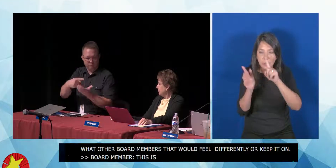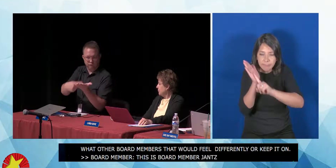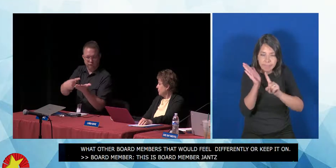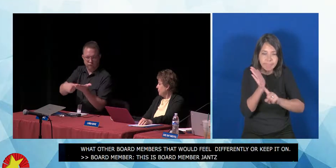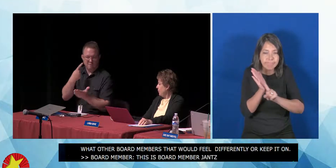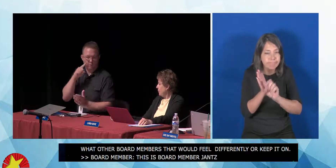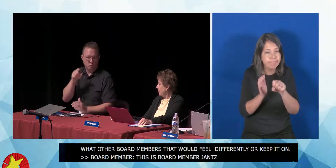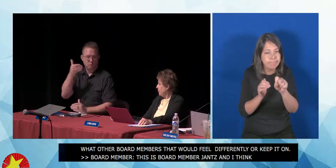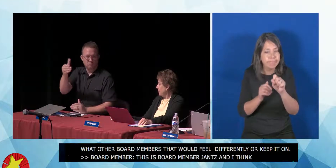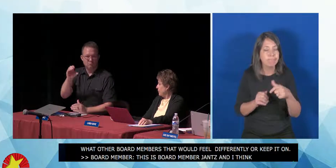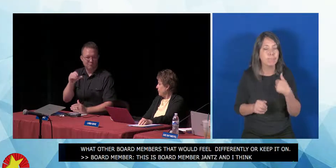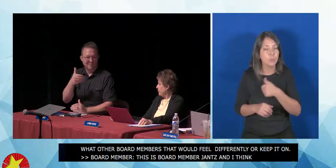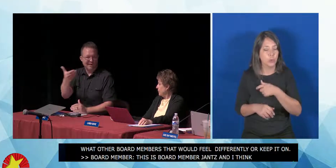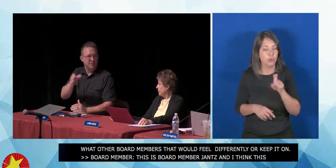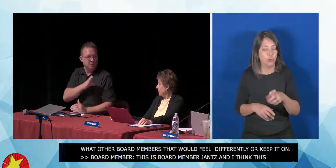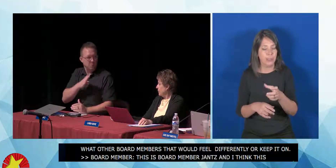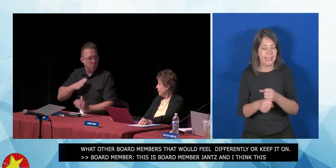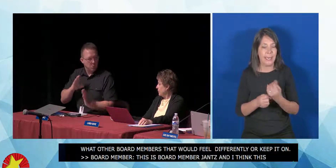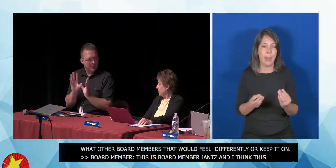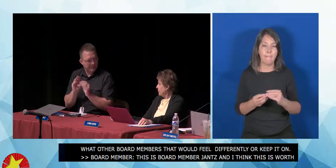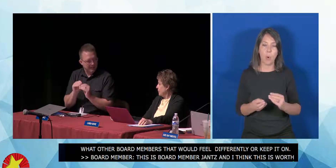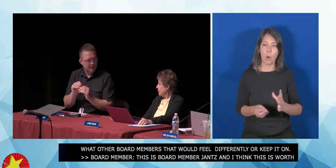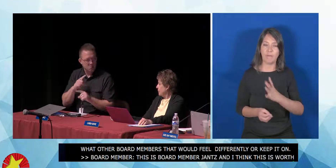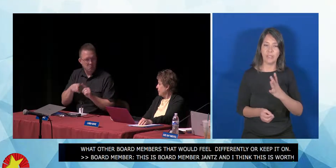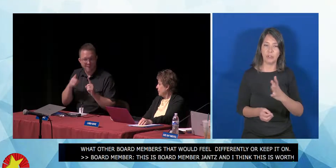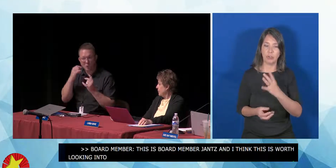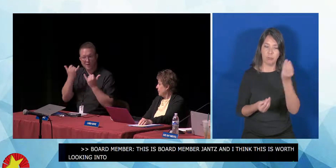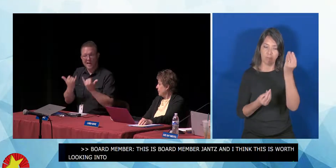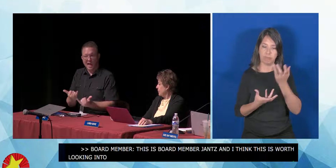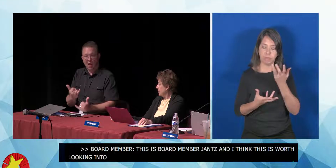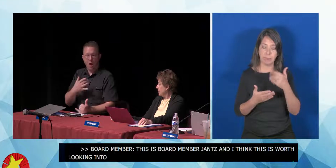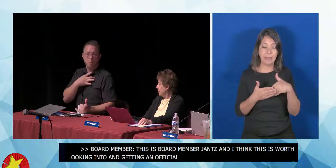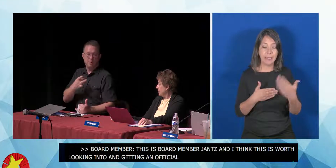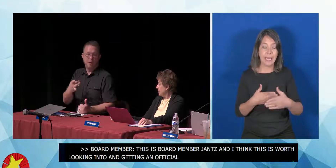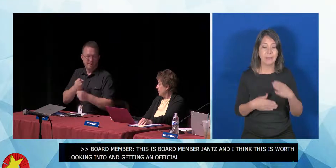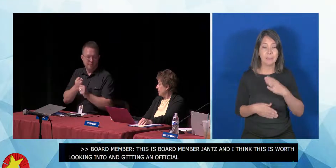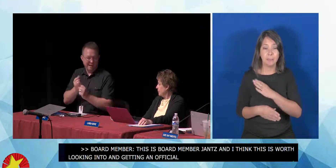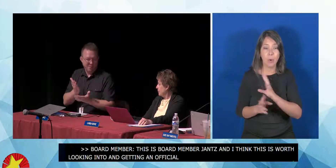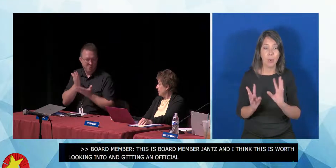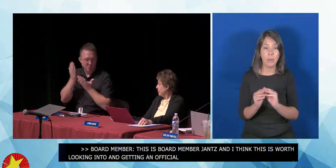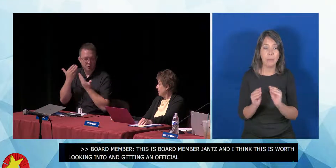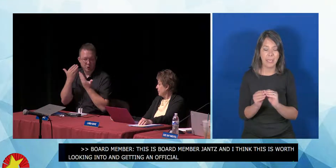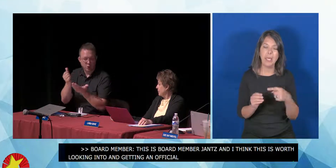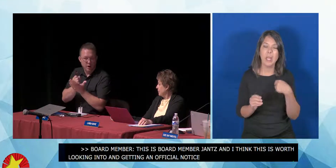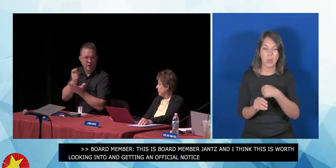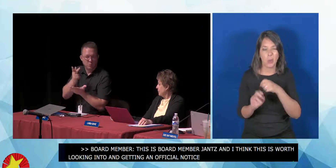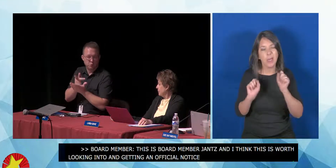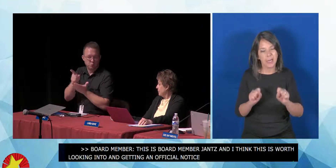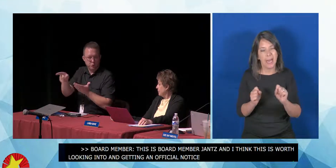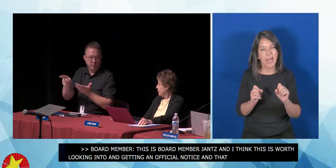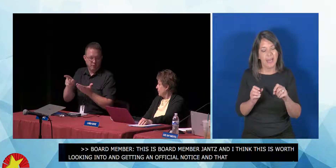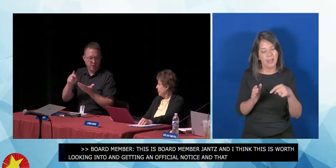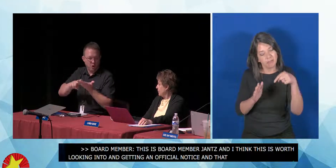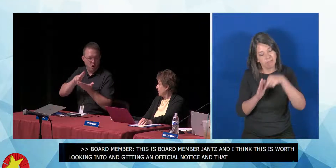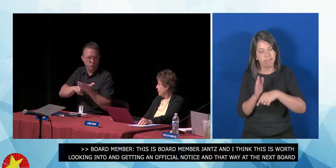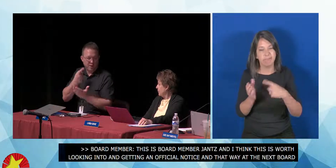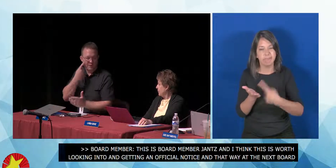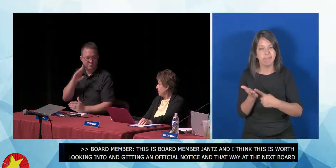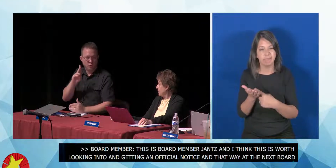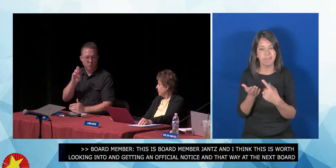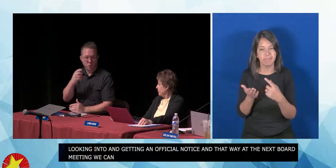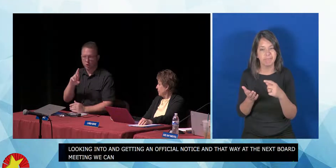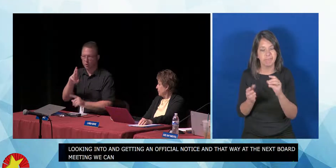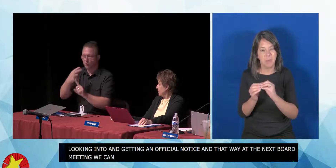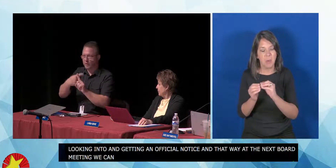the official notice on it. That way at the next board meeting we can talk things over. For now, I would like to make the